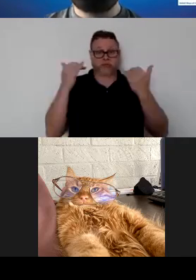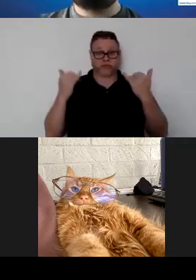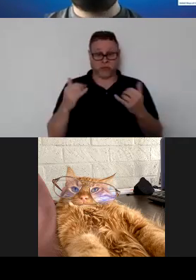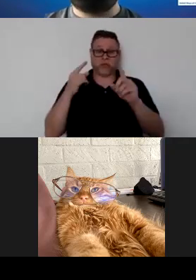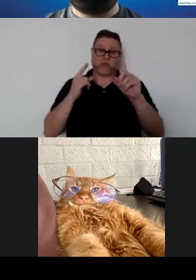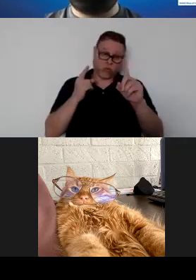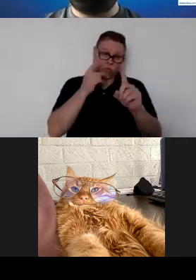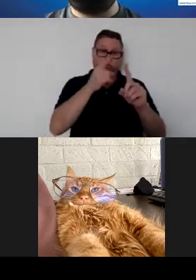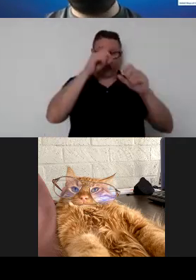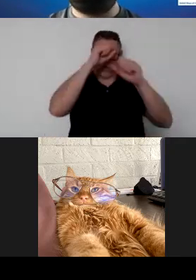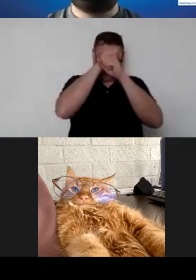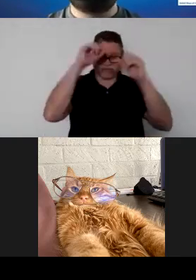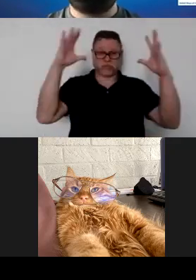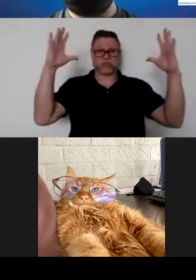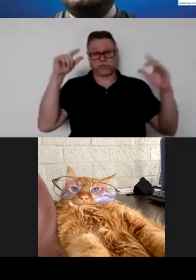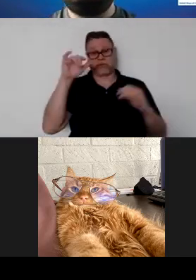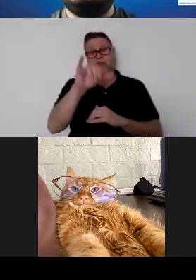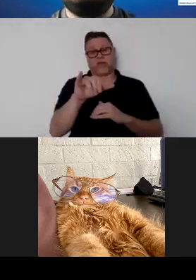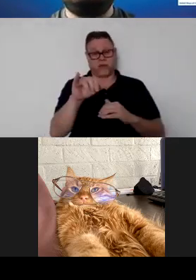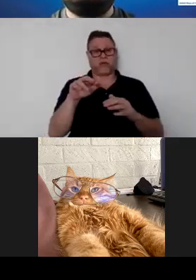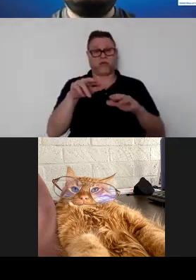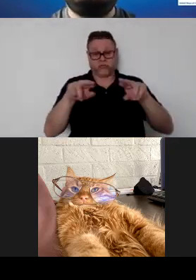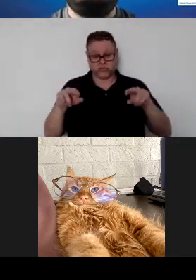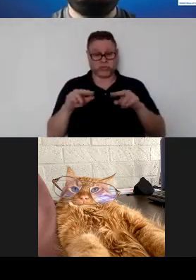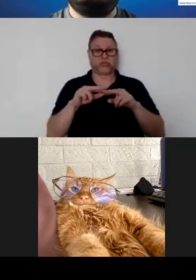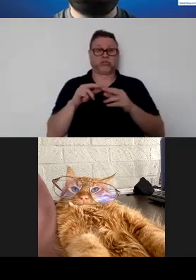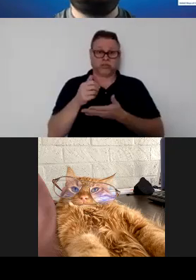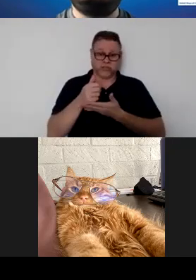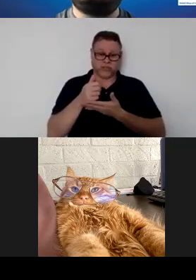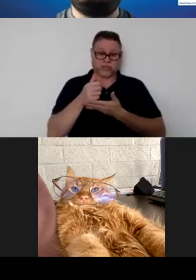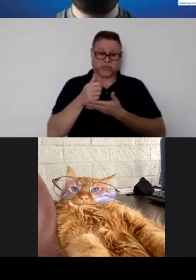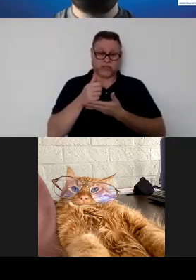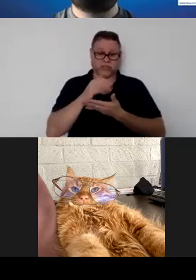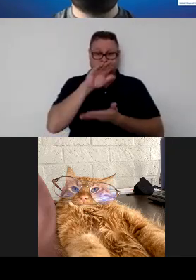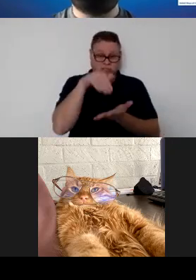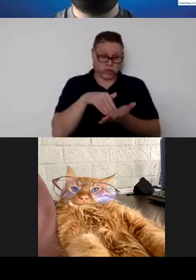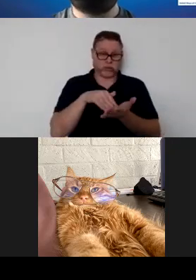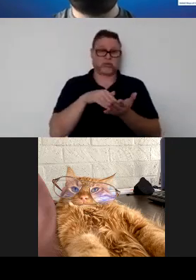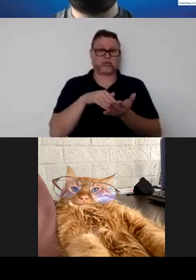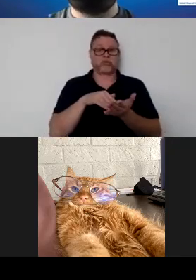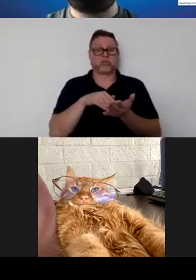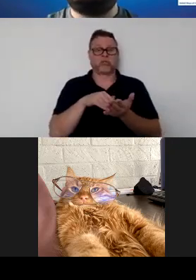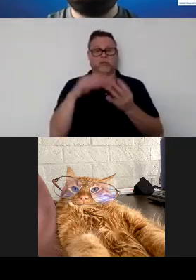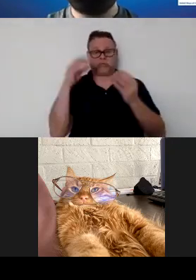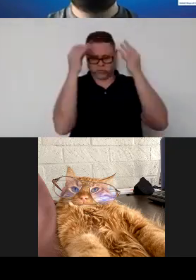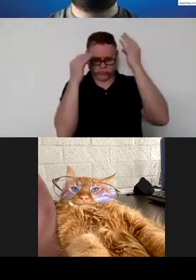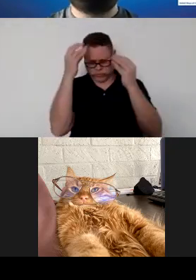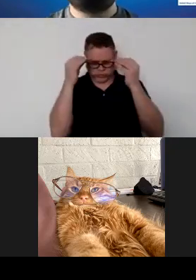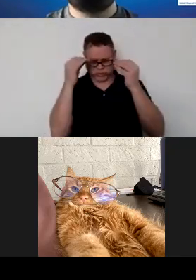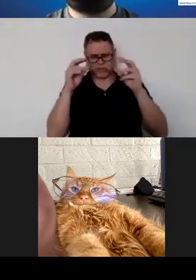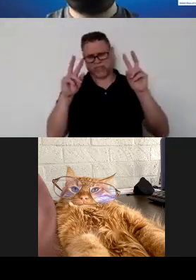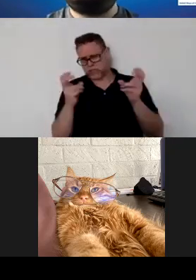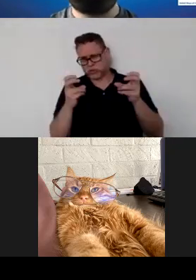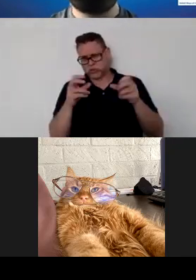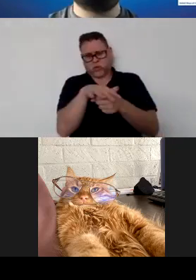goal, the vision, if you will, for these regional technical assistance centers is to think out some of those issues locally so that you